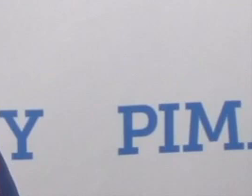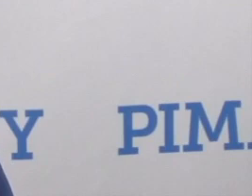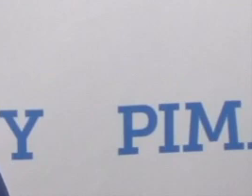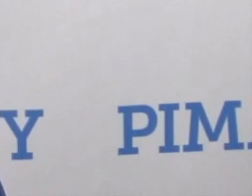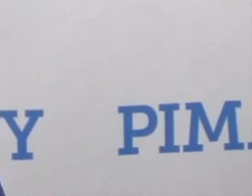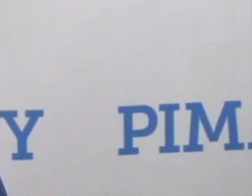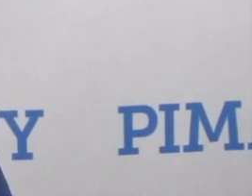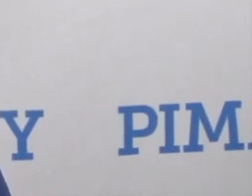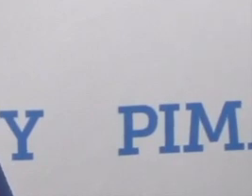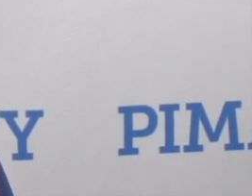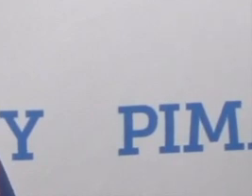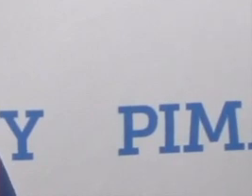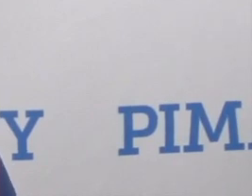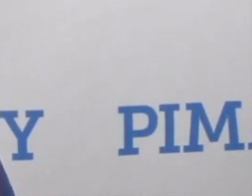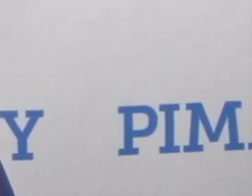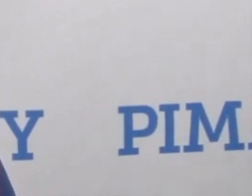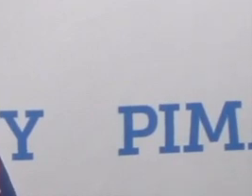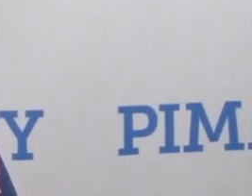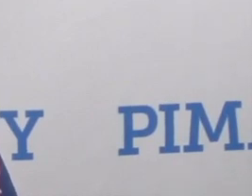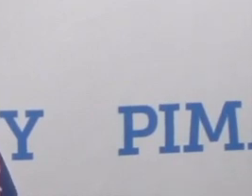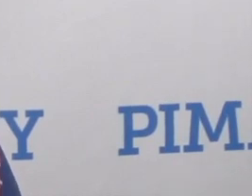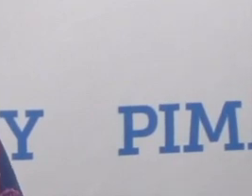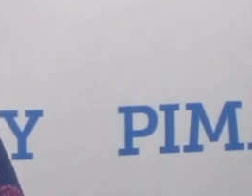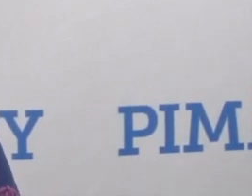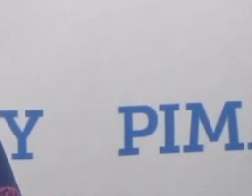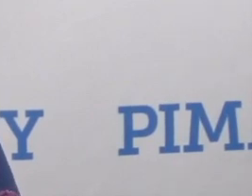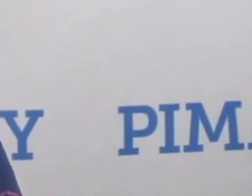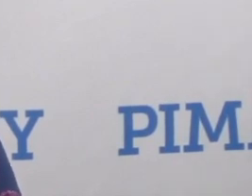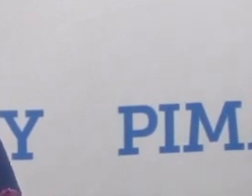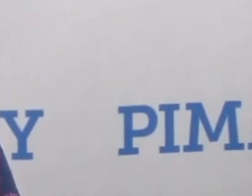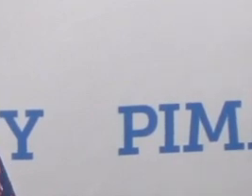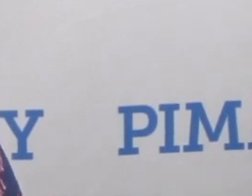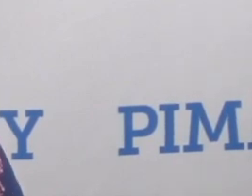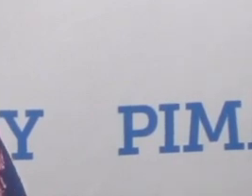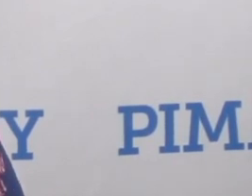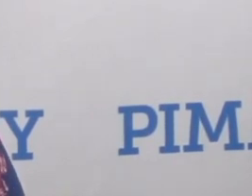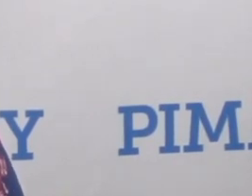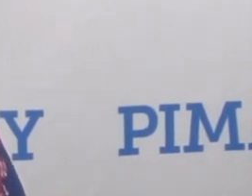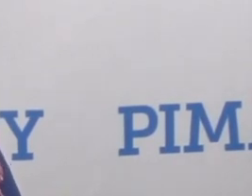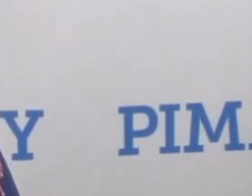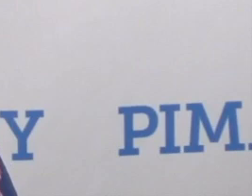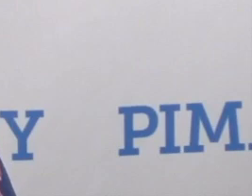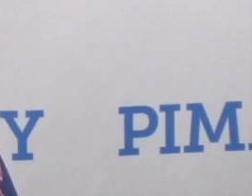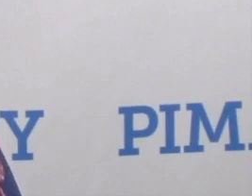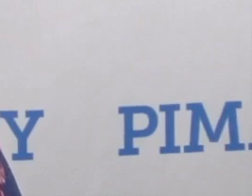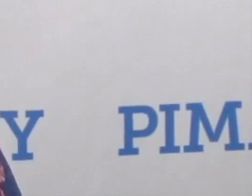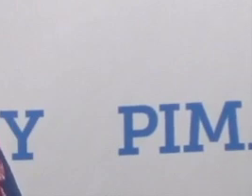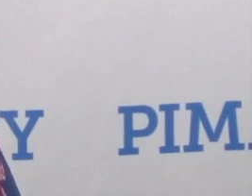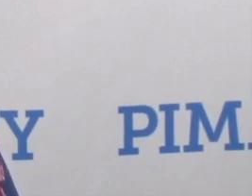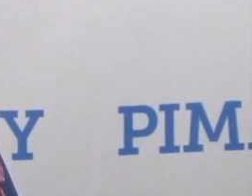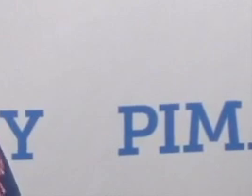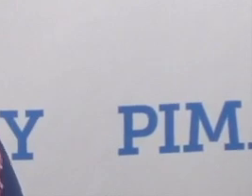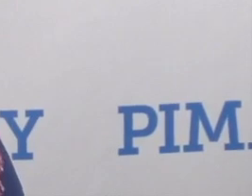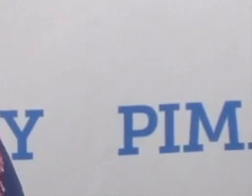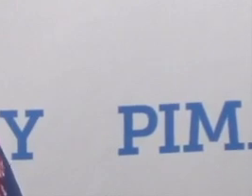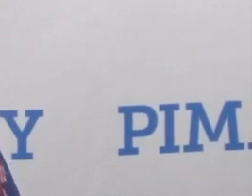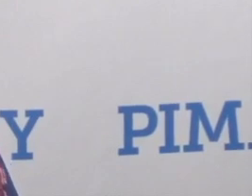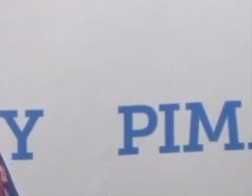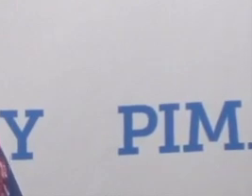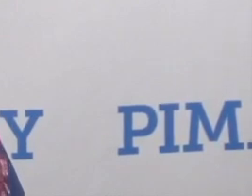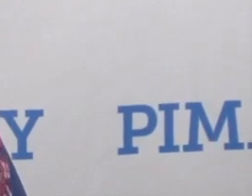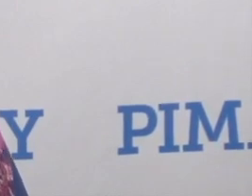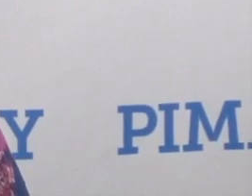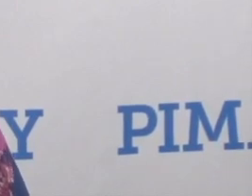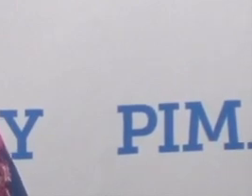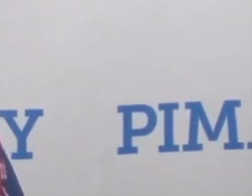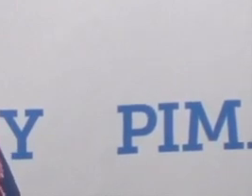be connected while remaining safe. There is so much beauty, strength, and resilience in every one of